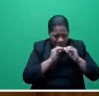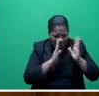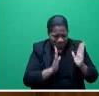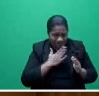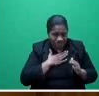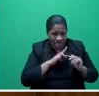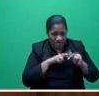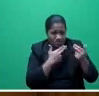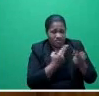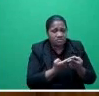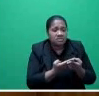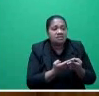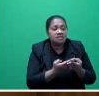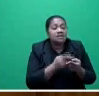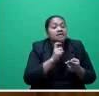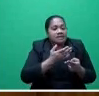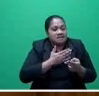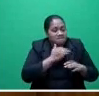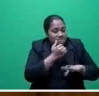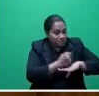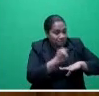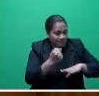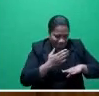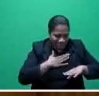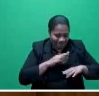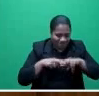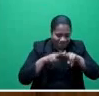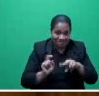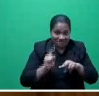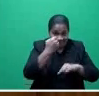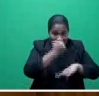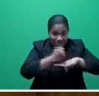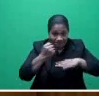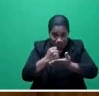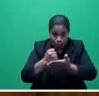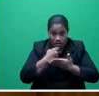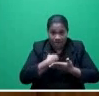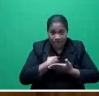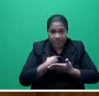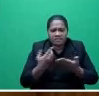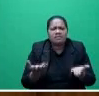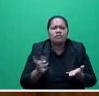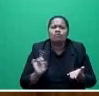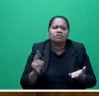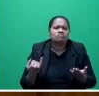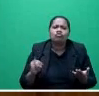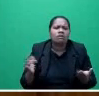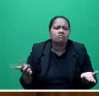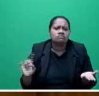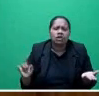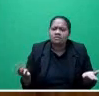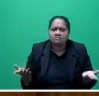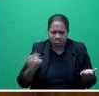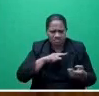family? And if my government, my Fiji Fest government, is supporting me, what's wrong in that? We